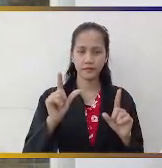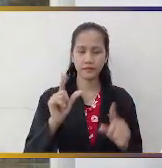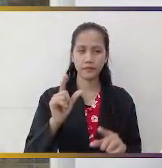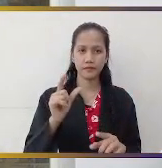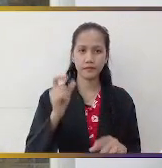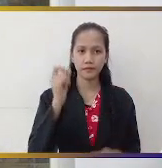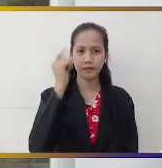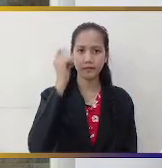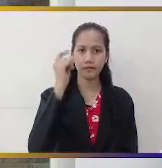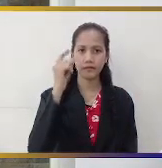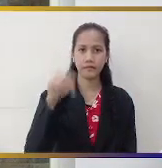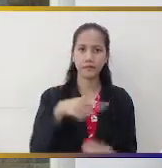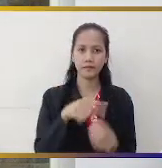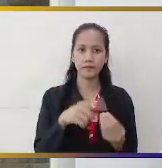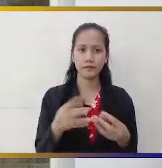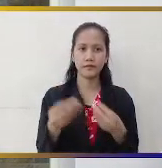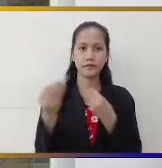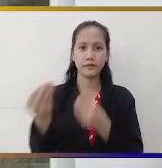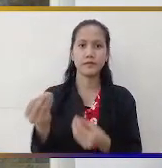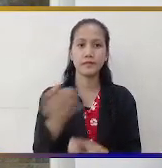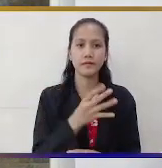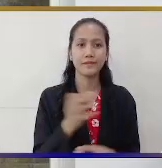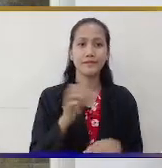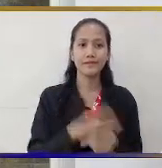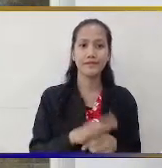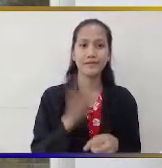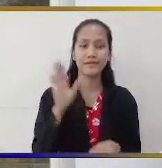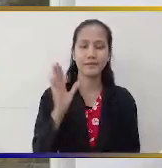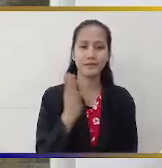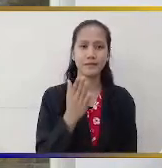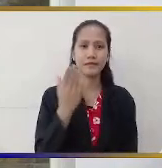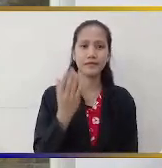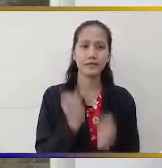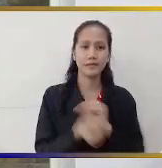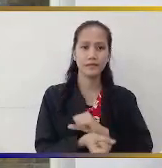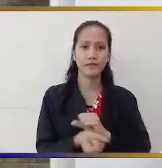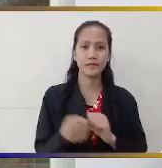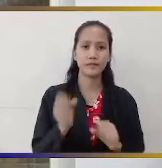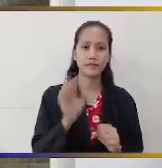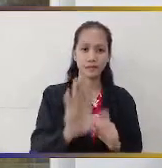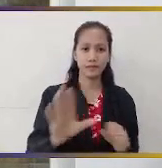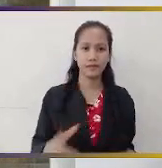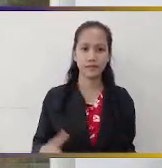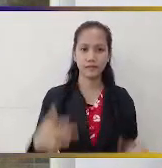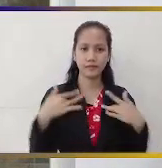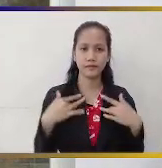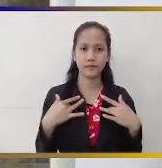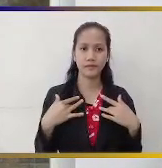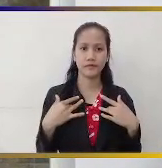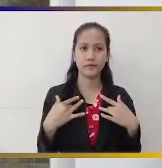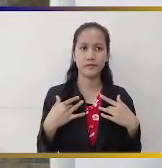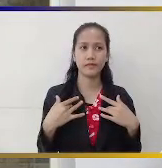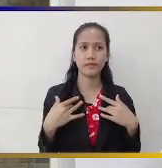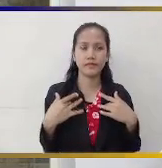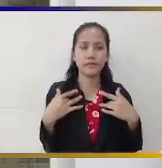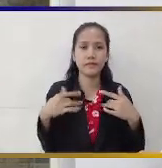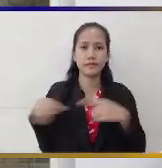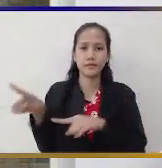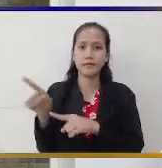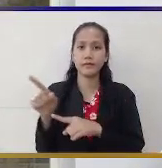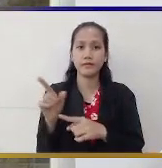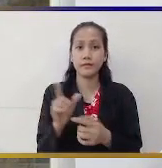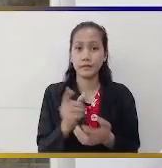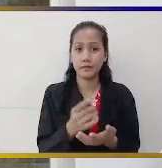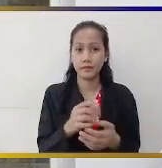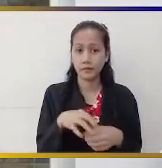giving, and I promise you this will change your life. Two things changed my life. Get out there and go soul winning. Even if you can't give your